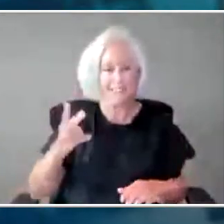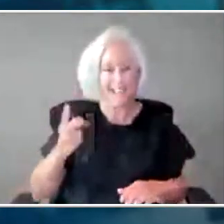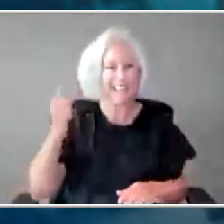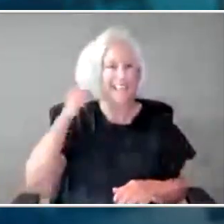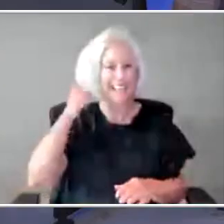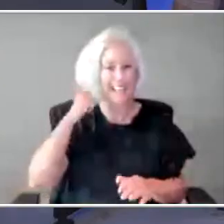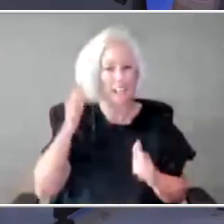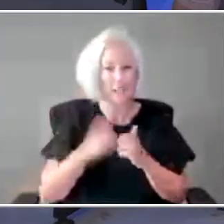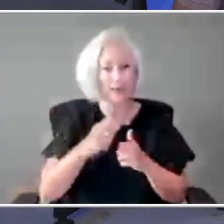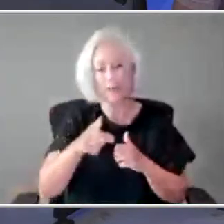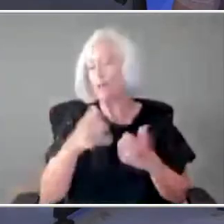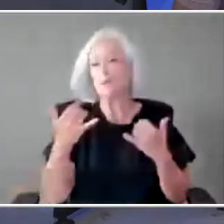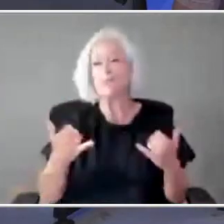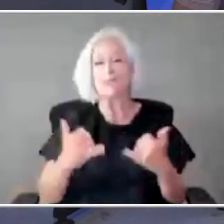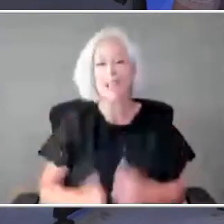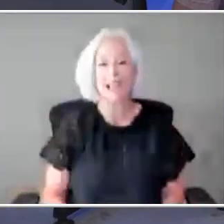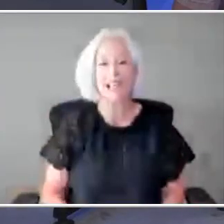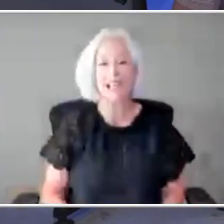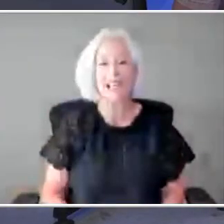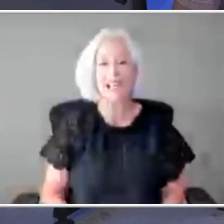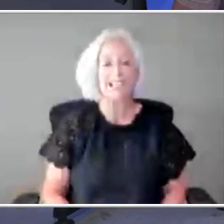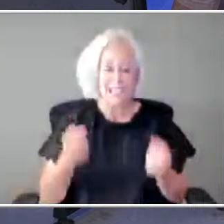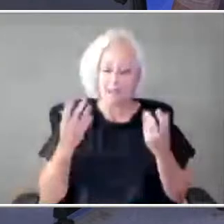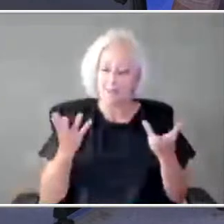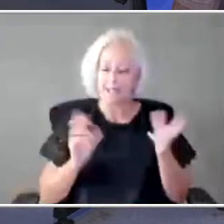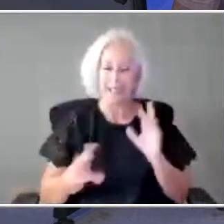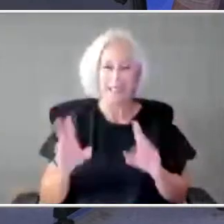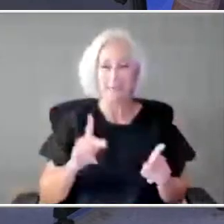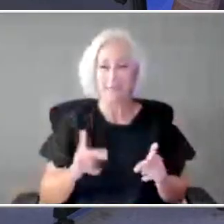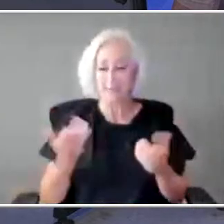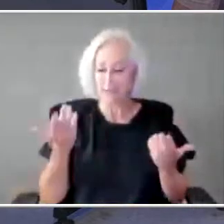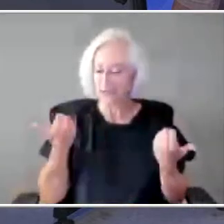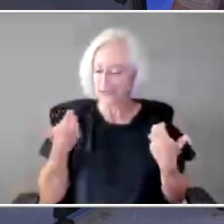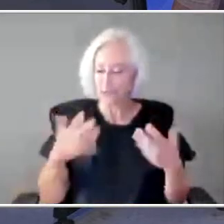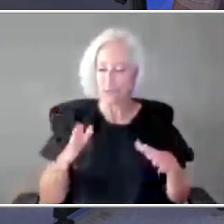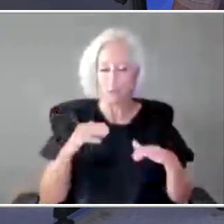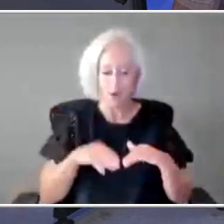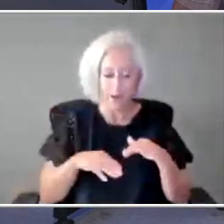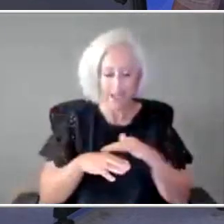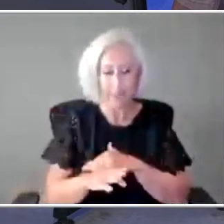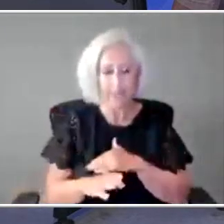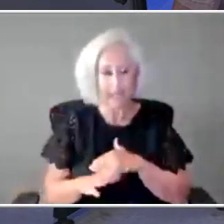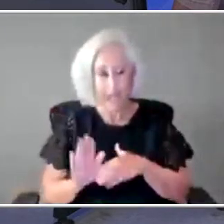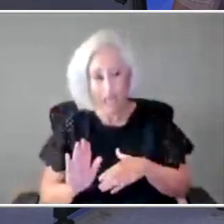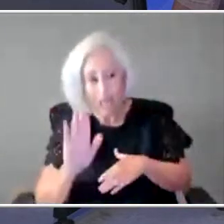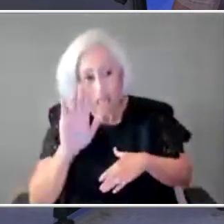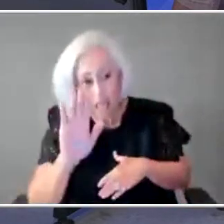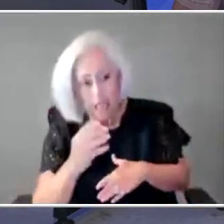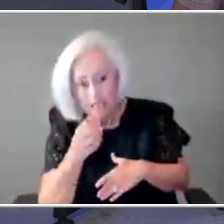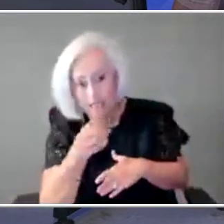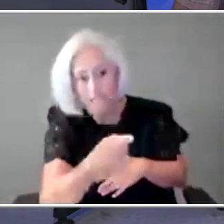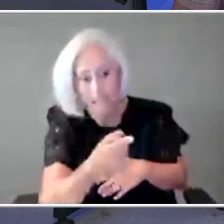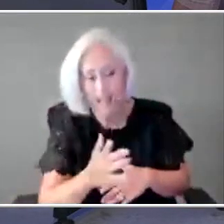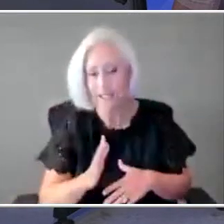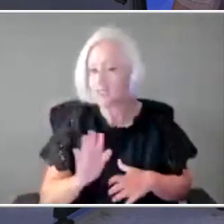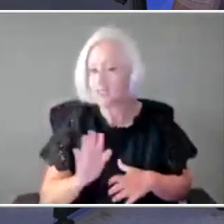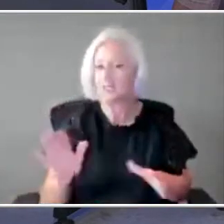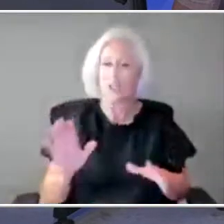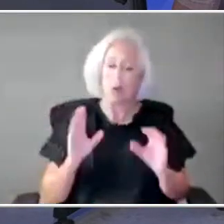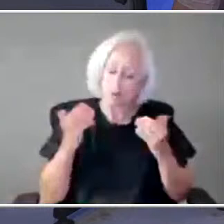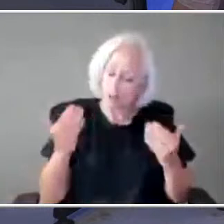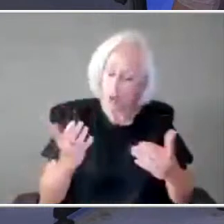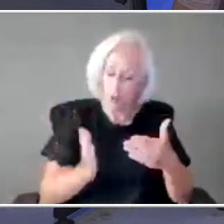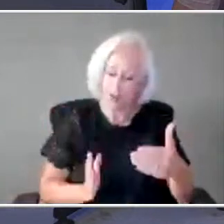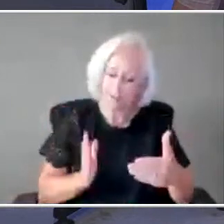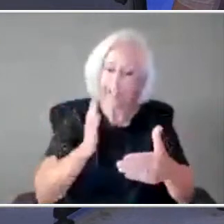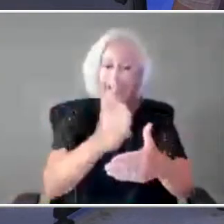lot of people go, I don't want to be that person that comes into the room and is trying to kind of butt into it. But I was like, no, butt in. Get in there. Yeah. Listen, ask questions for the person